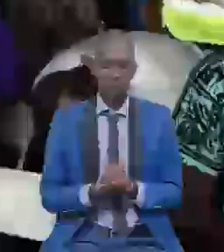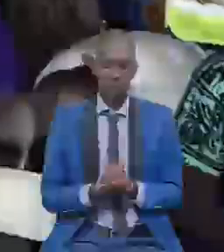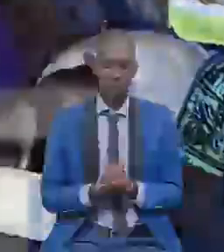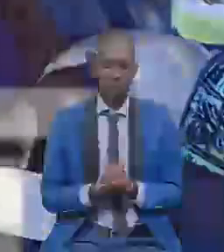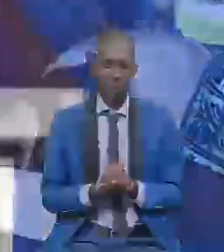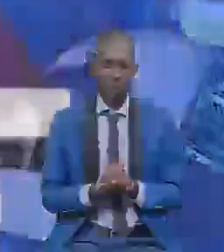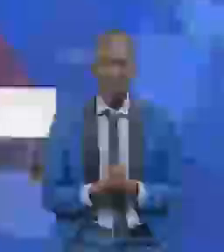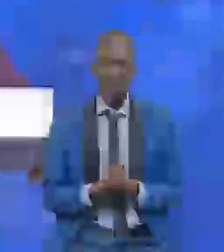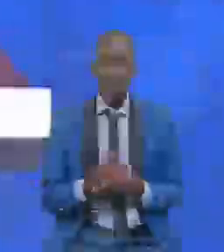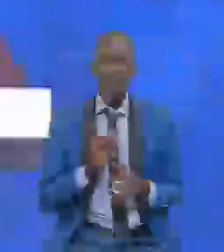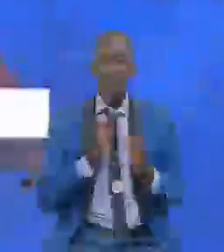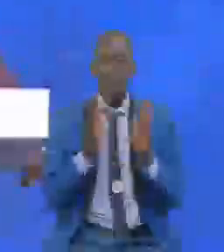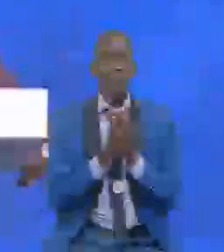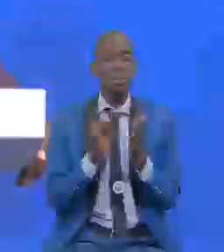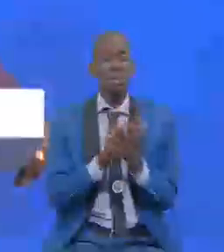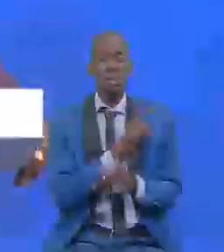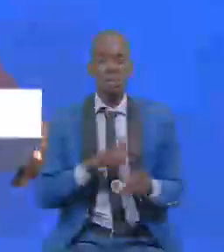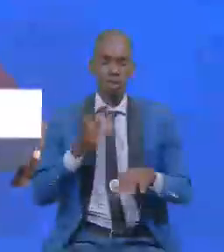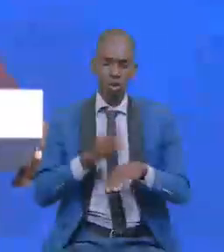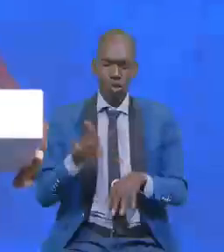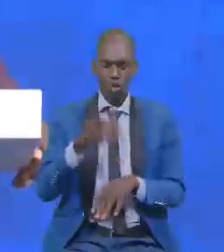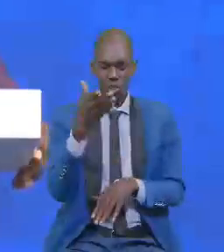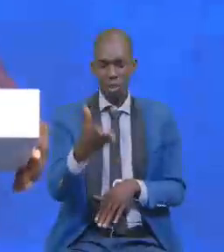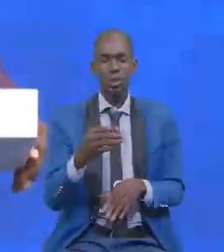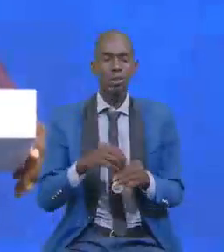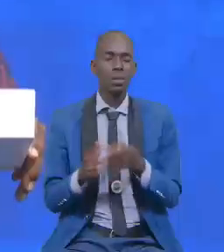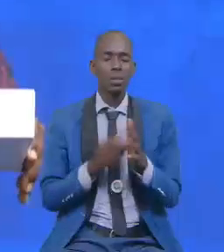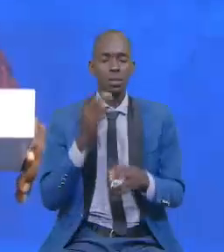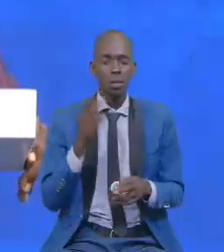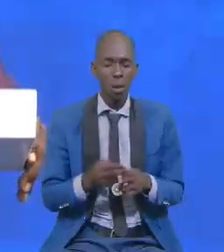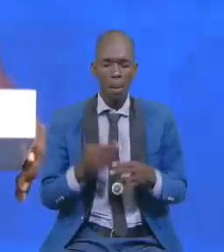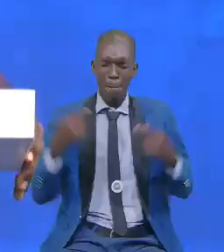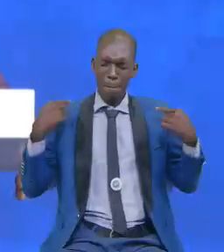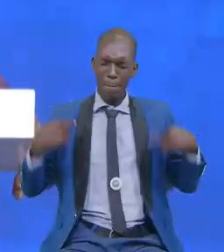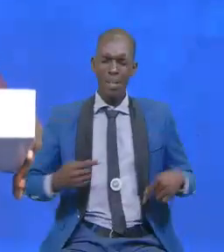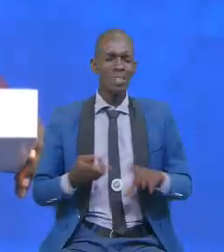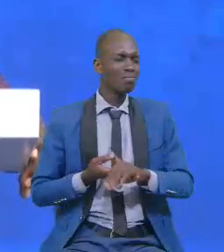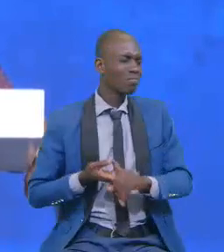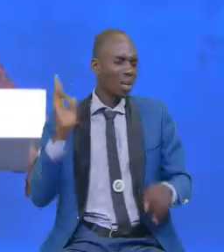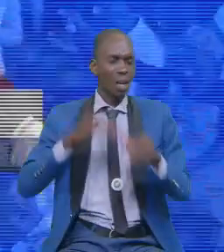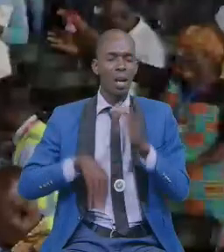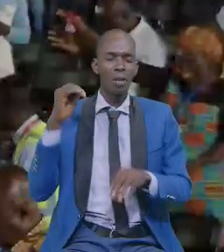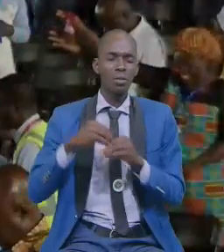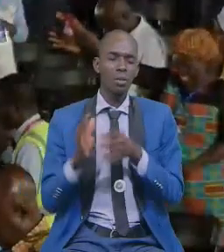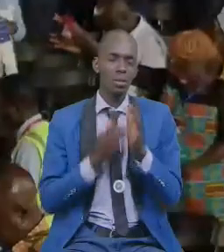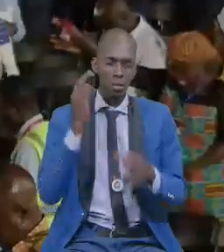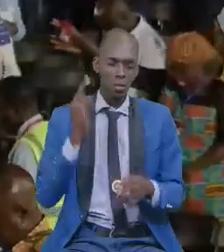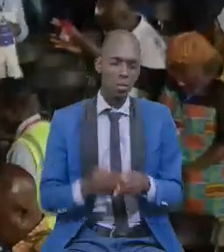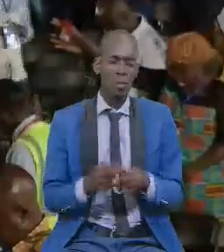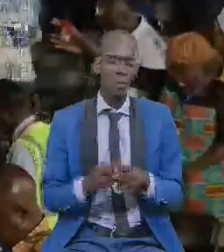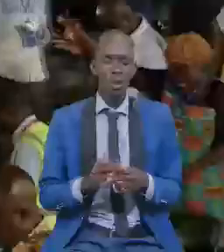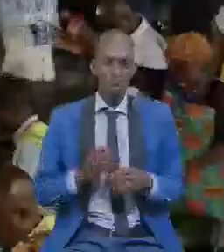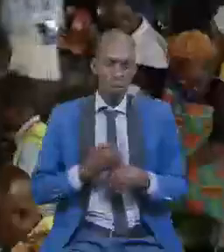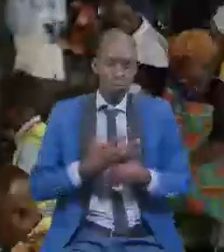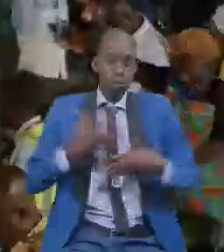name. I pray the Lord touch you right there. Pain, get out in Jesus' name. Swelling,